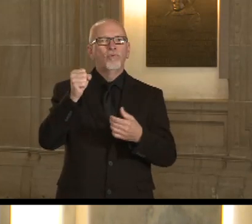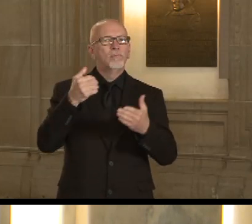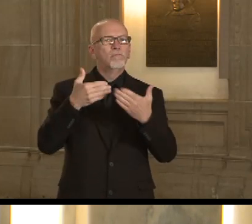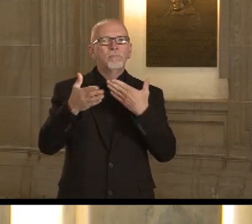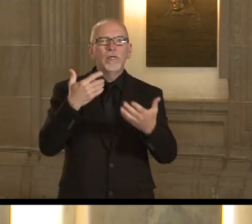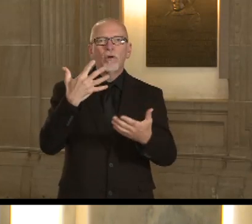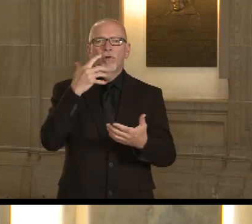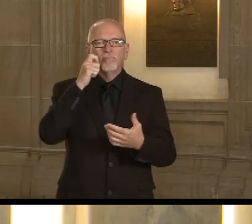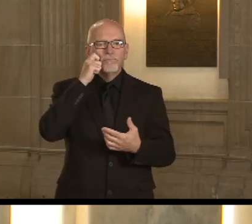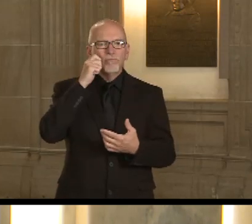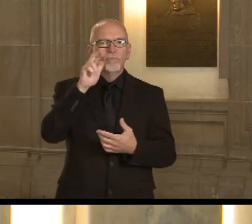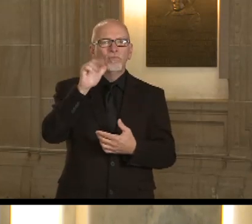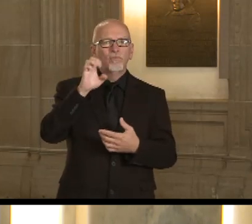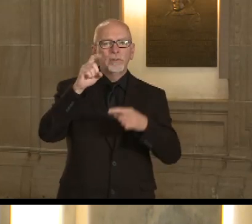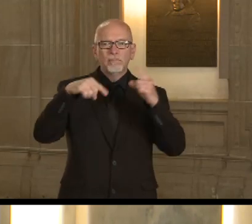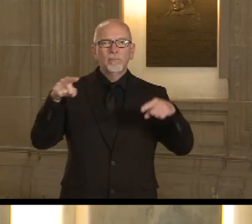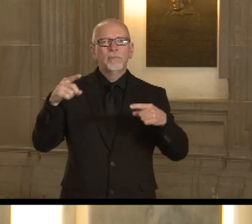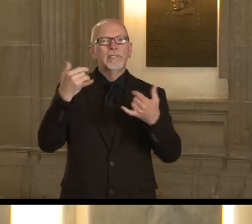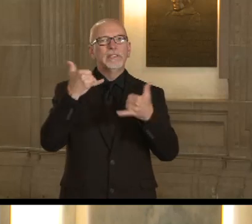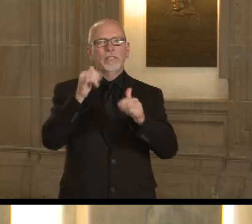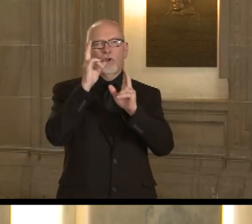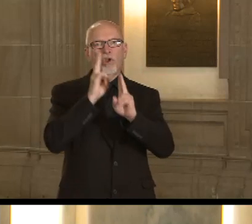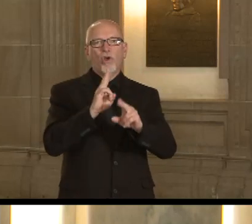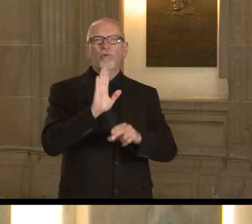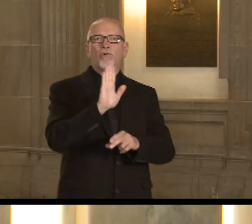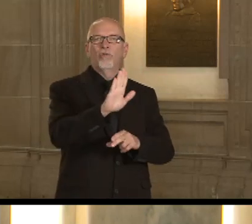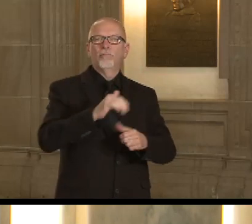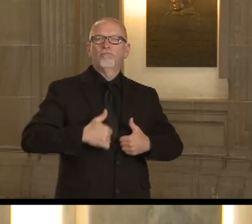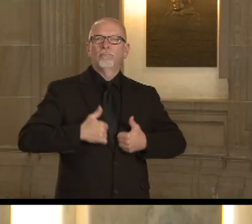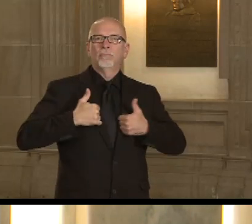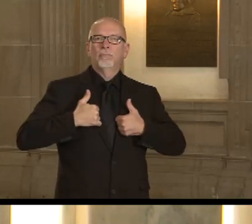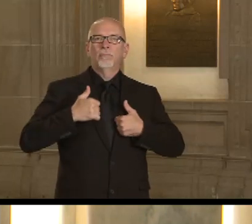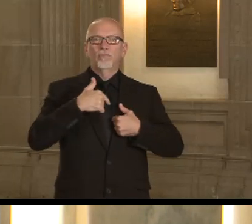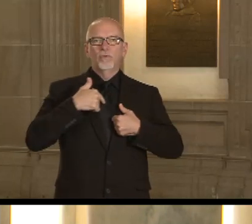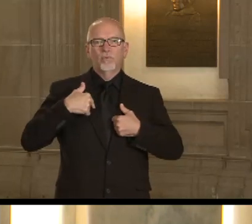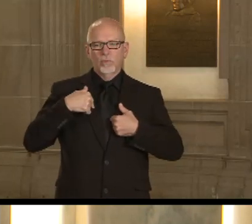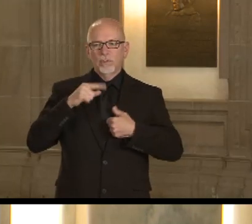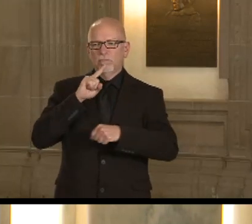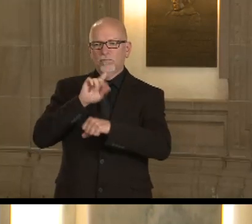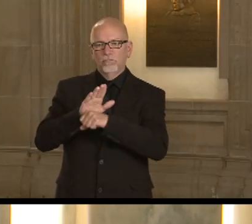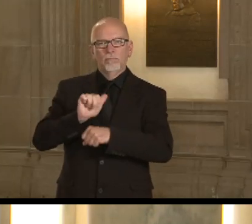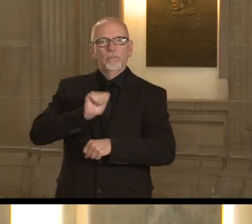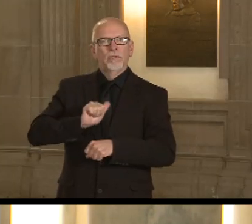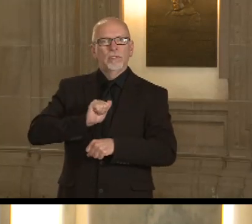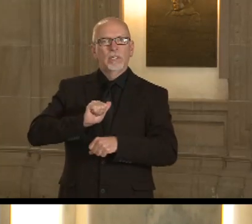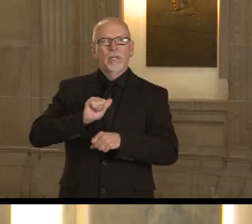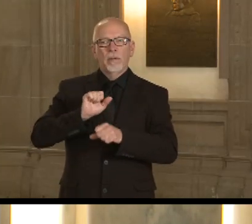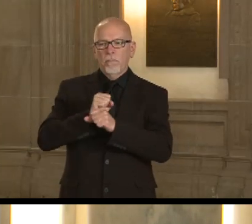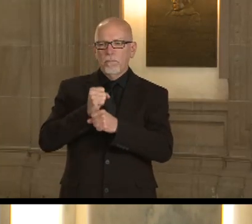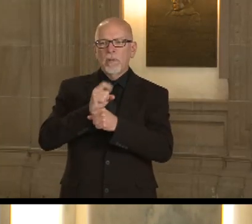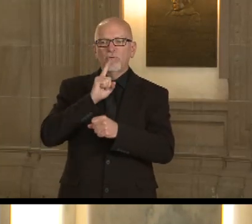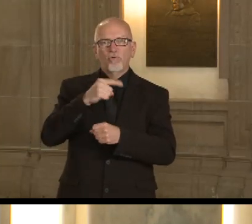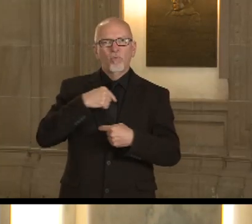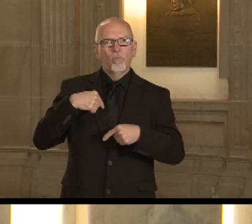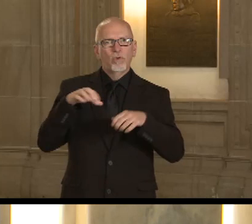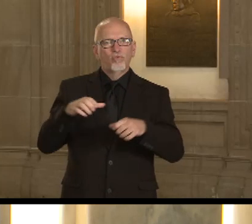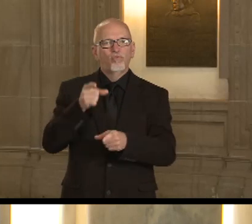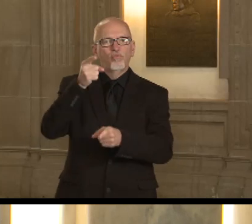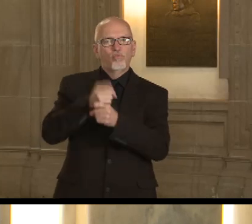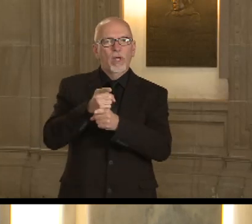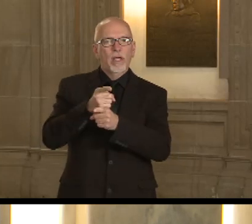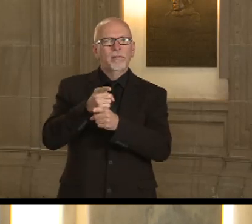races who seek to honor his legacy by committing ourselves to righting these types